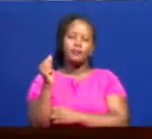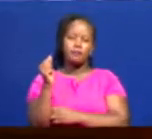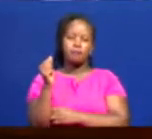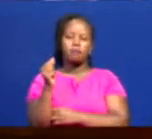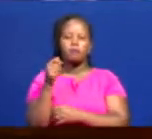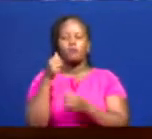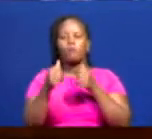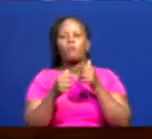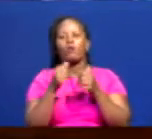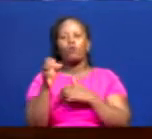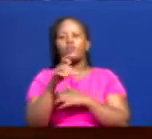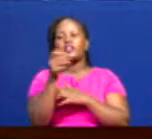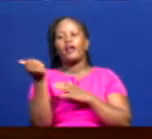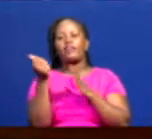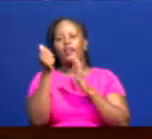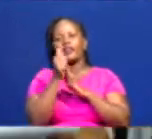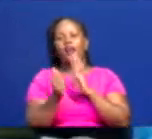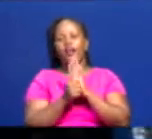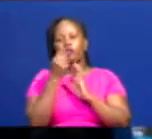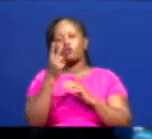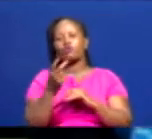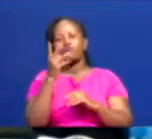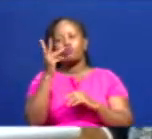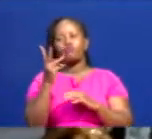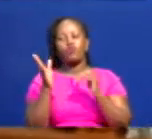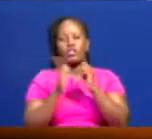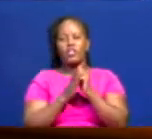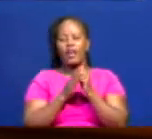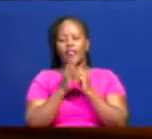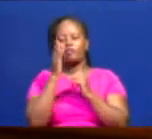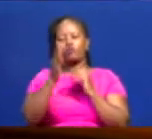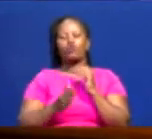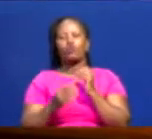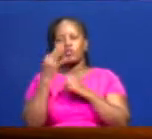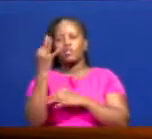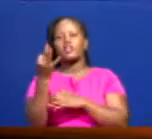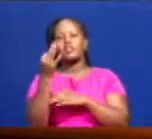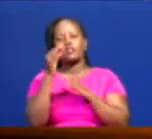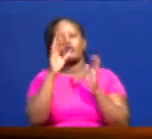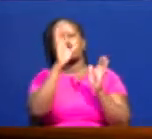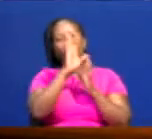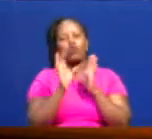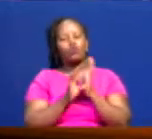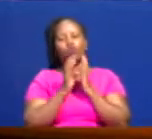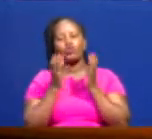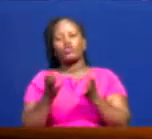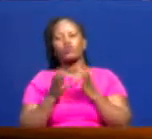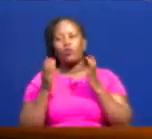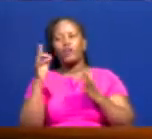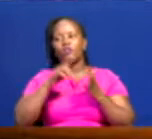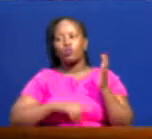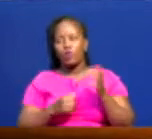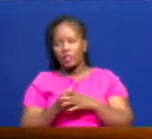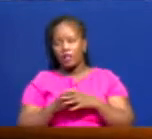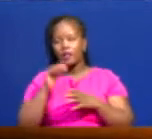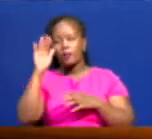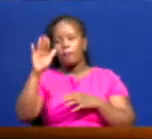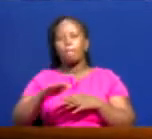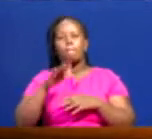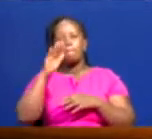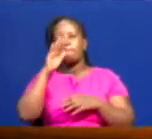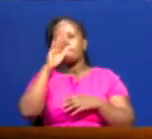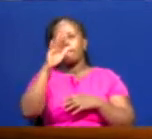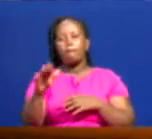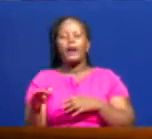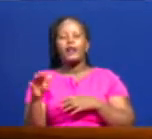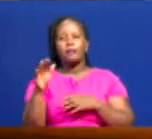which under Article 249, Clause 3, the Constitution expressly requires that Parliament, and when